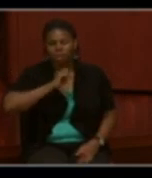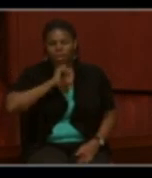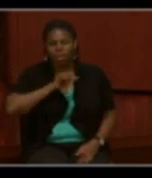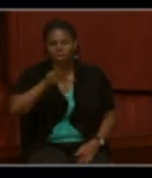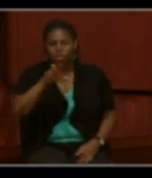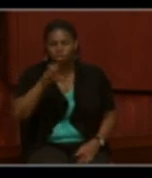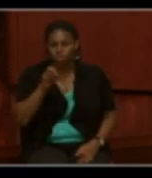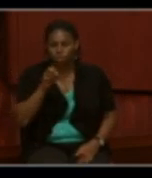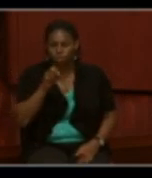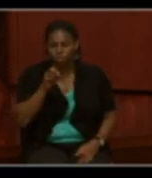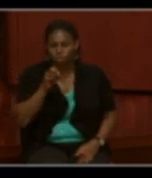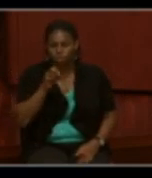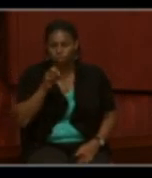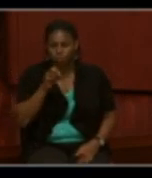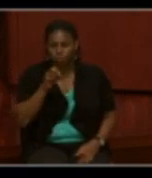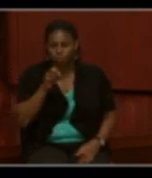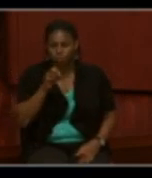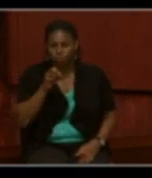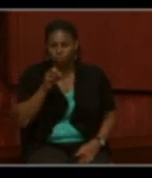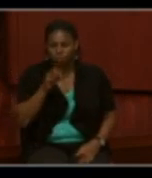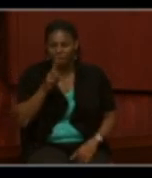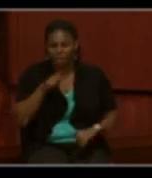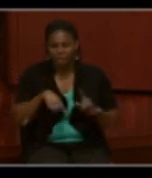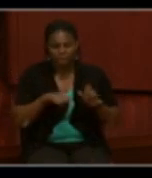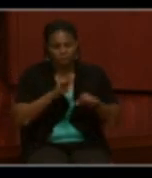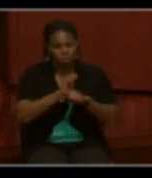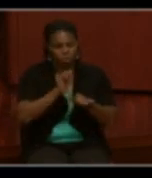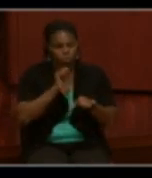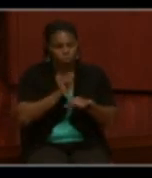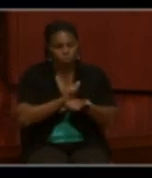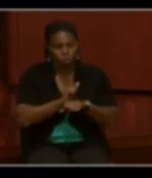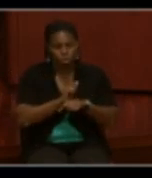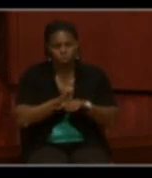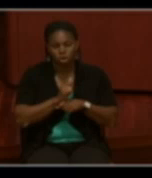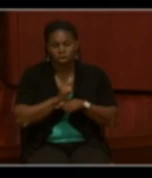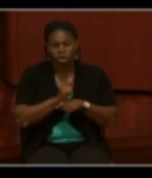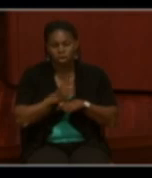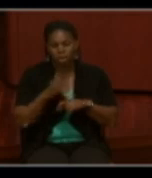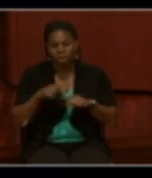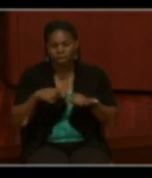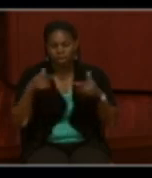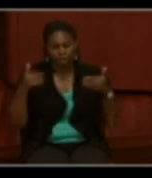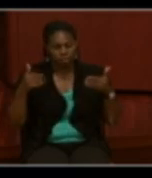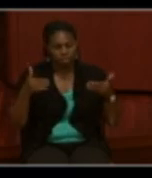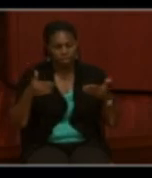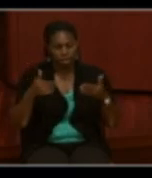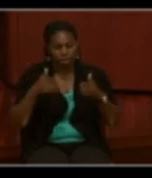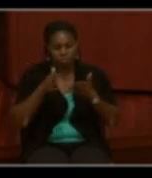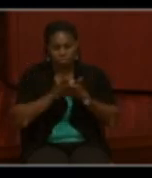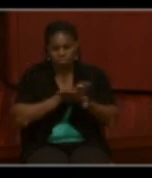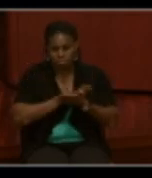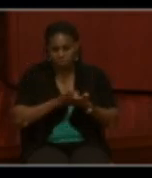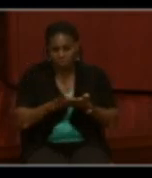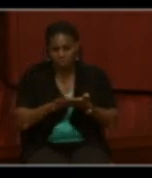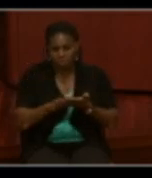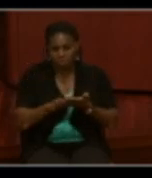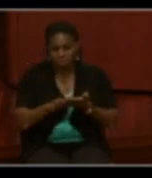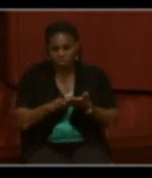30 years and able to work and gain a sufficient livelihood and maintenance.